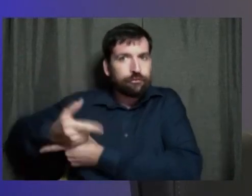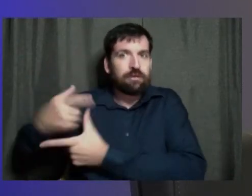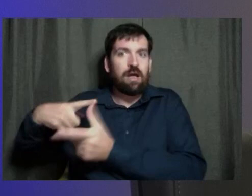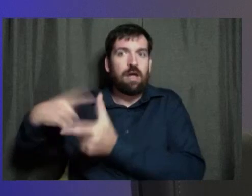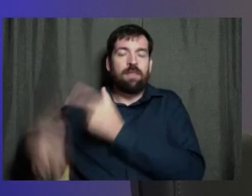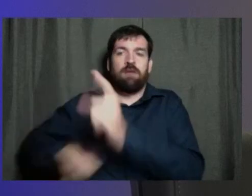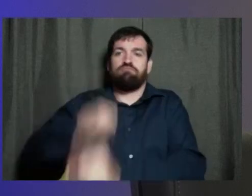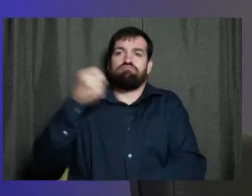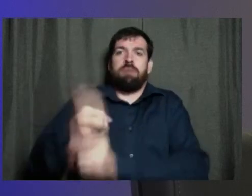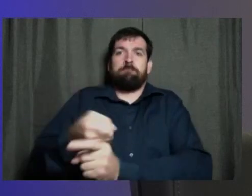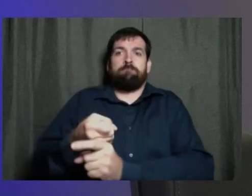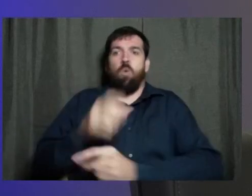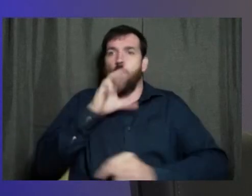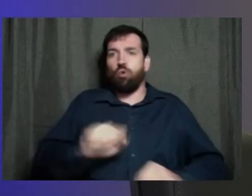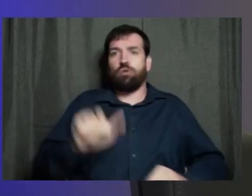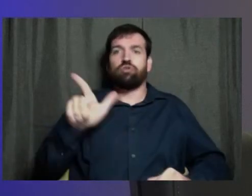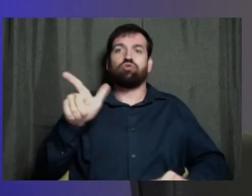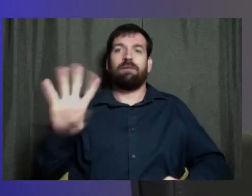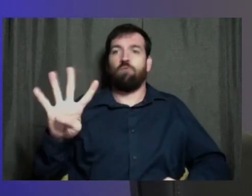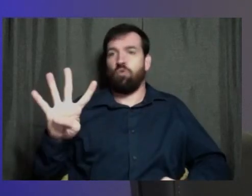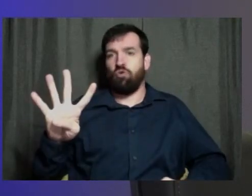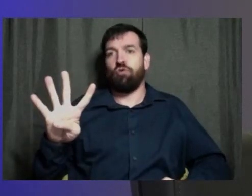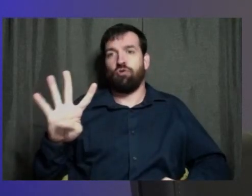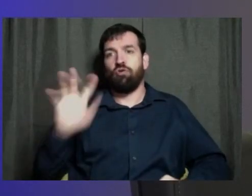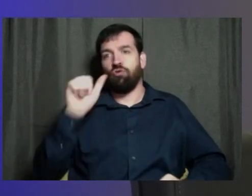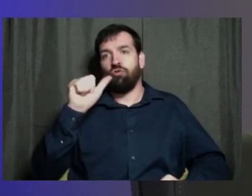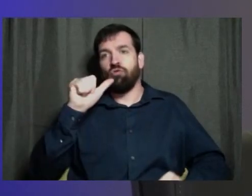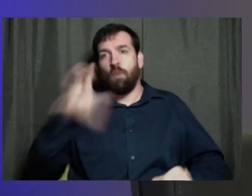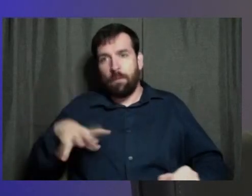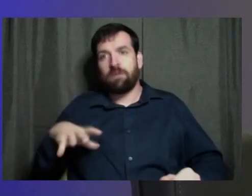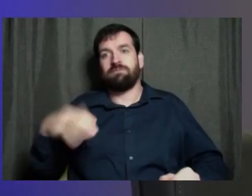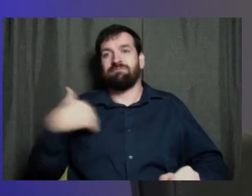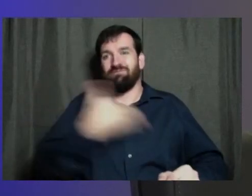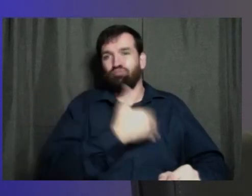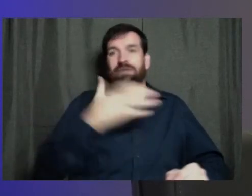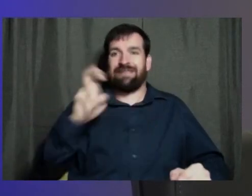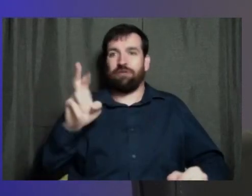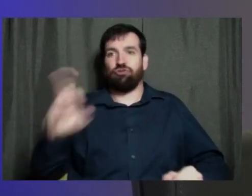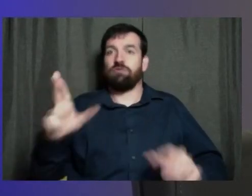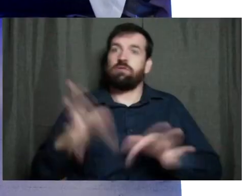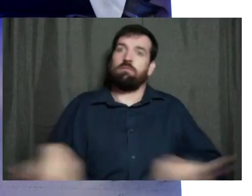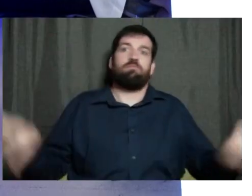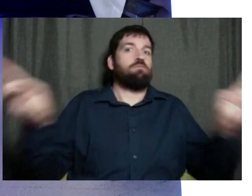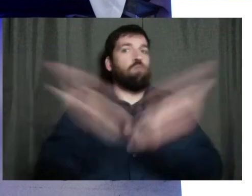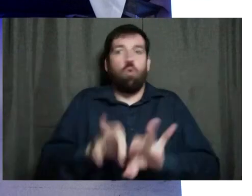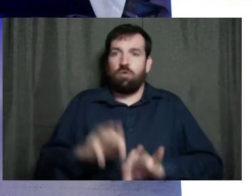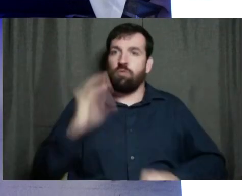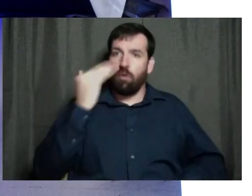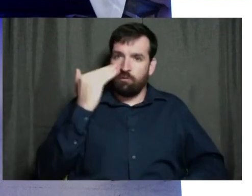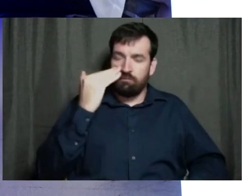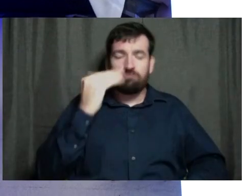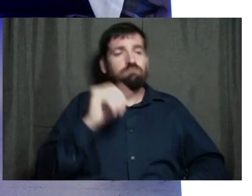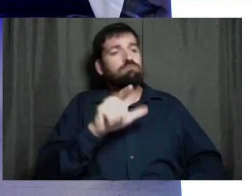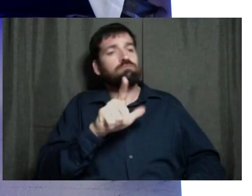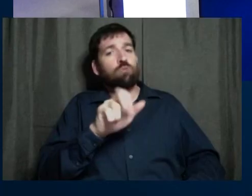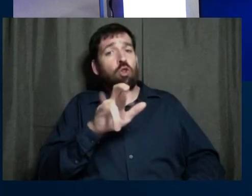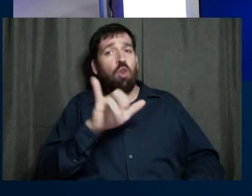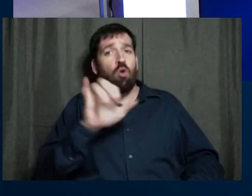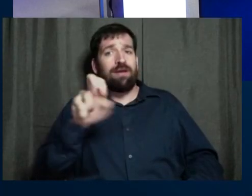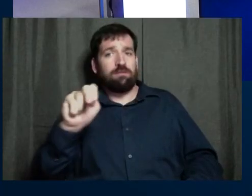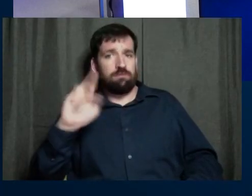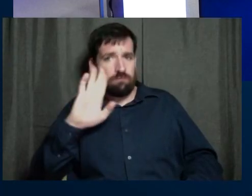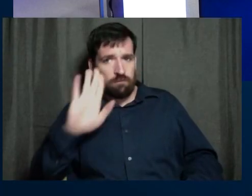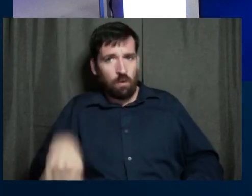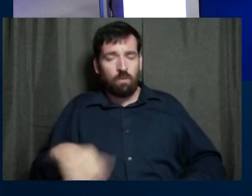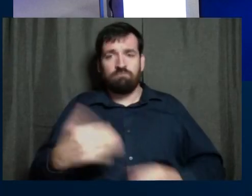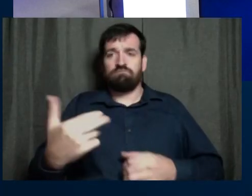a 24-year-old with breast cancer. So absolutely important for men to be aware of this as well. Okay, so Lauren, I know you entered into Dr.